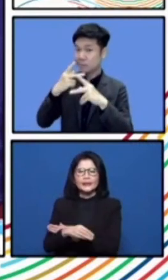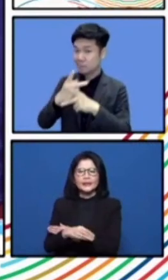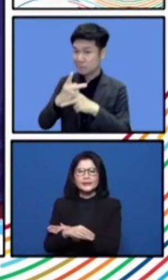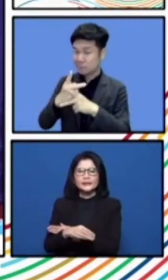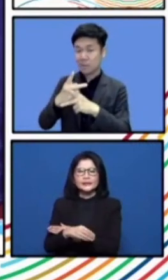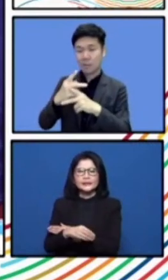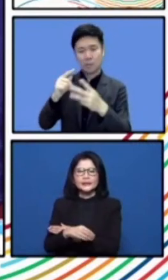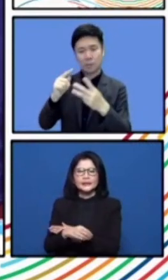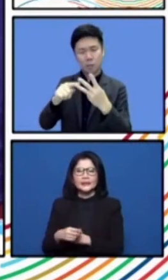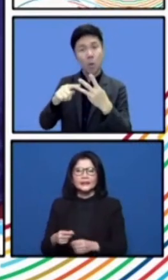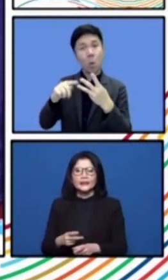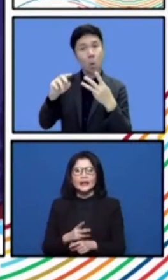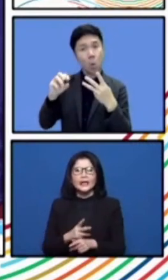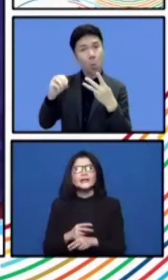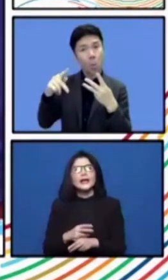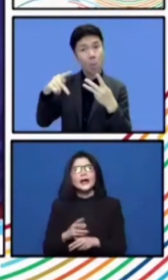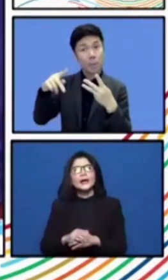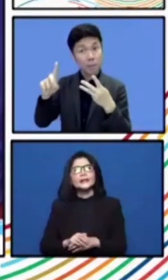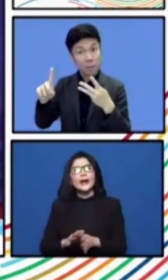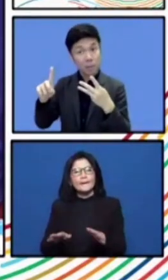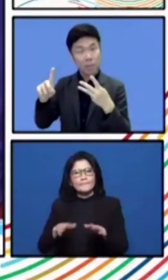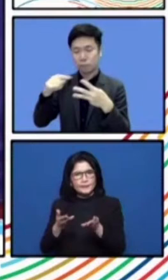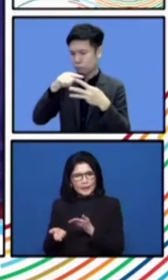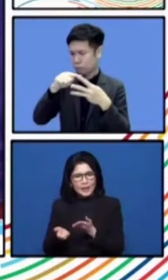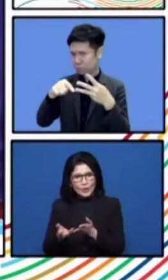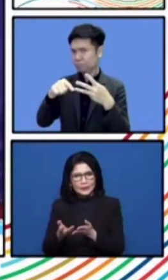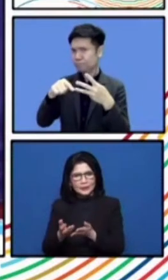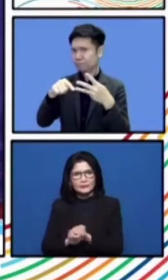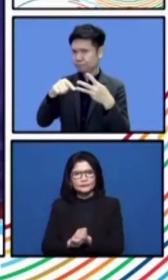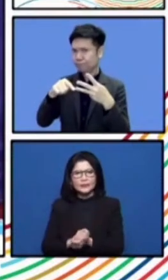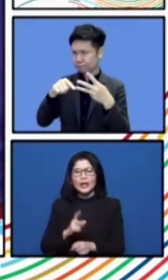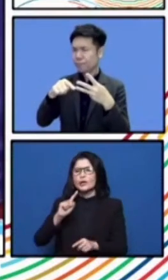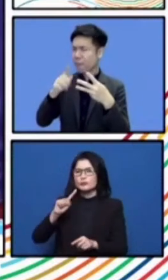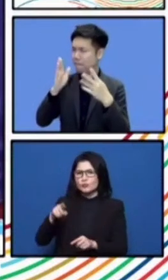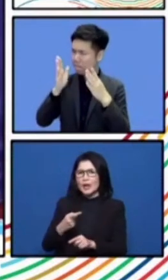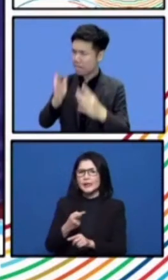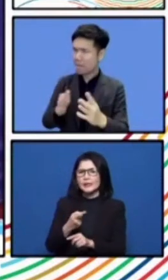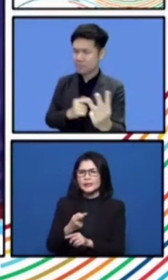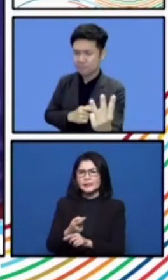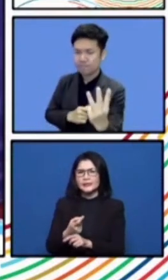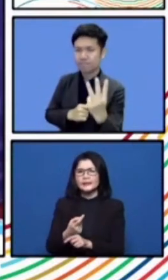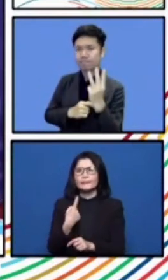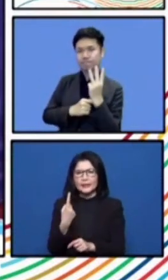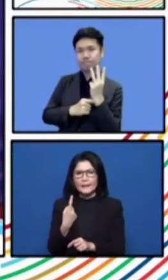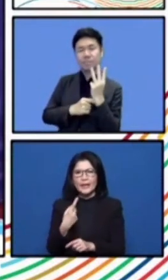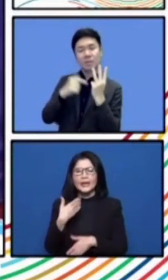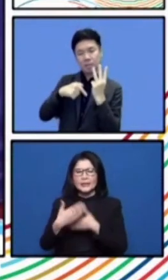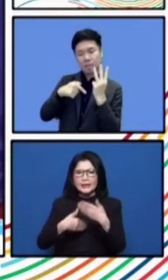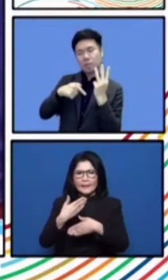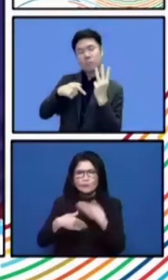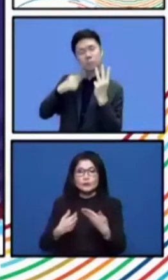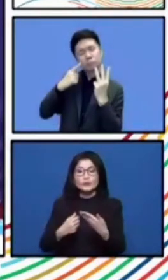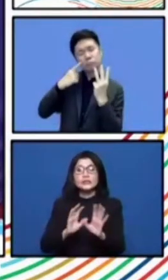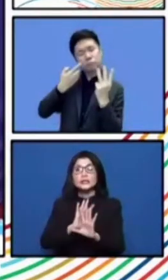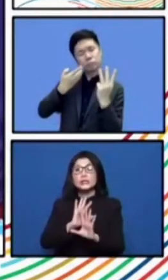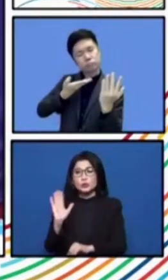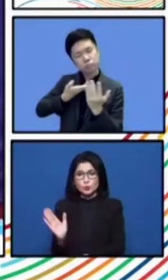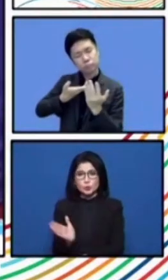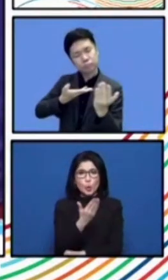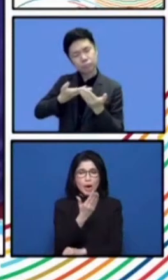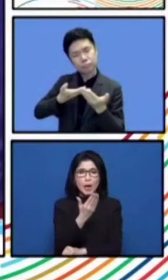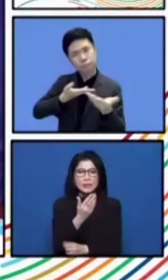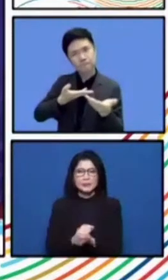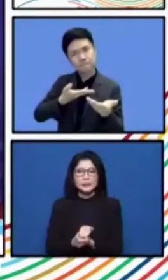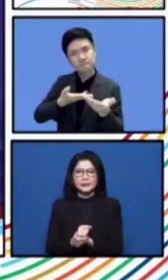they that they come from right from the very beginning in the whole process in the whole process of of